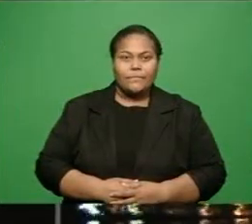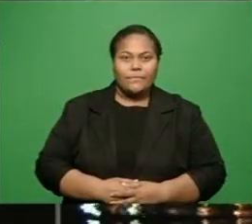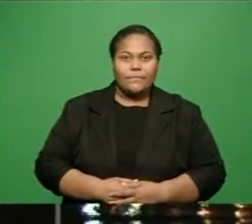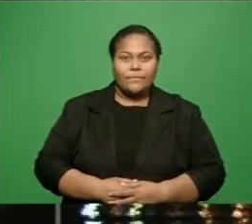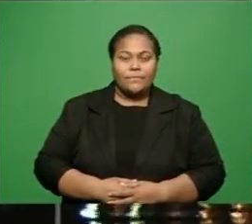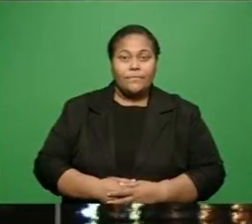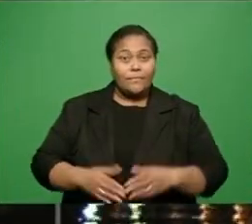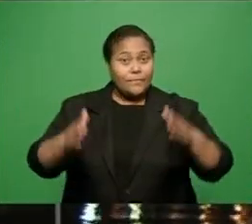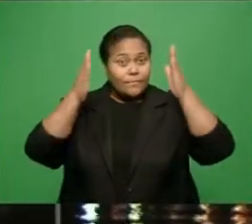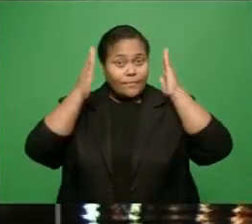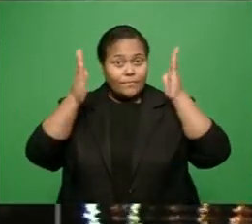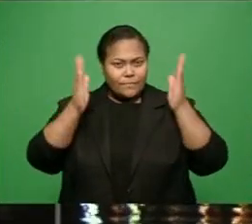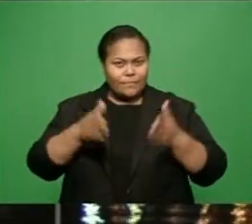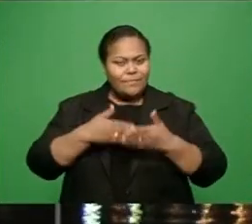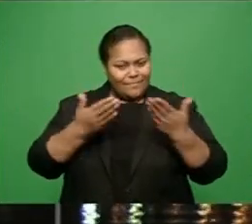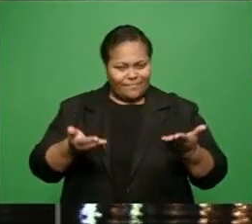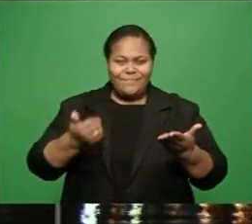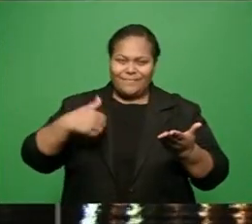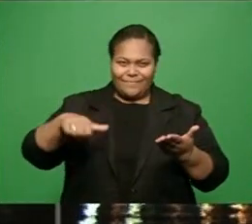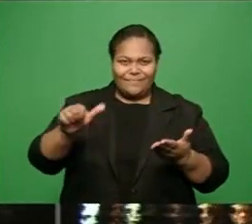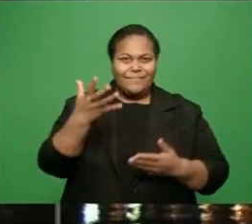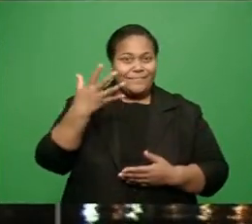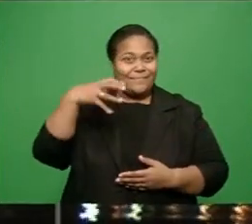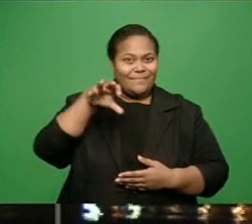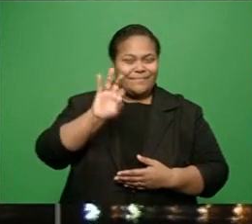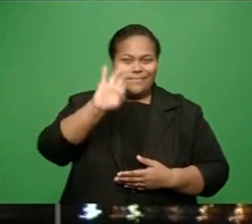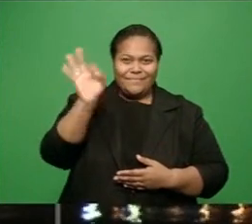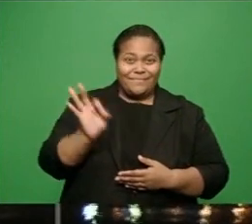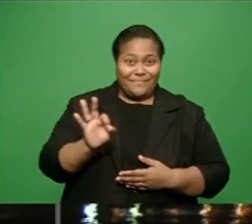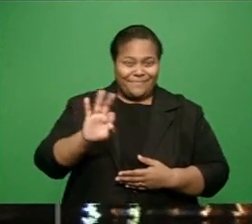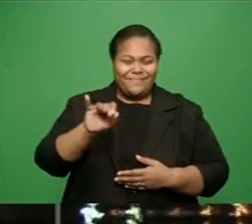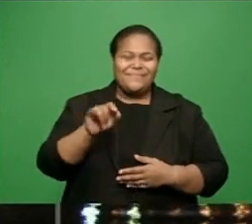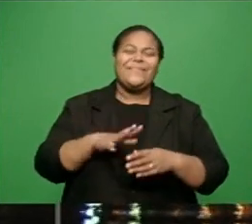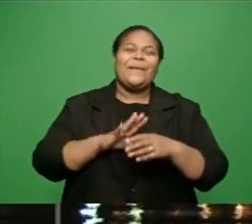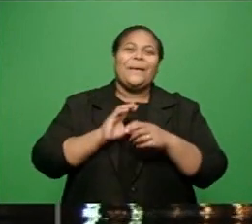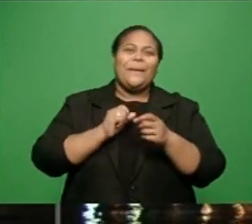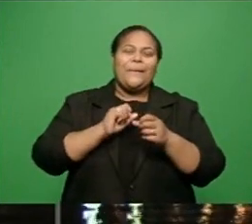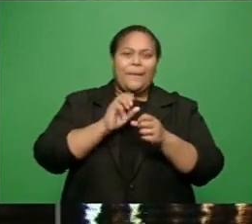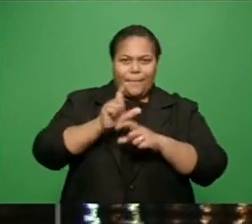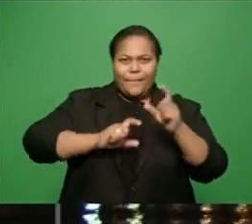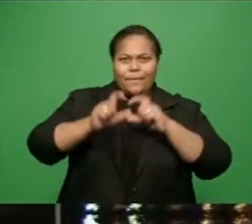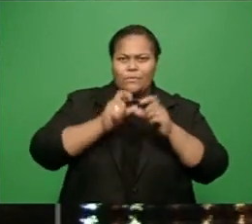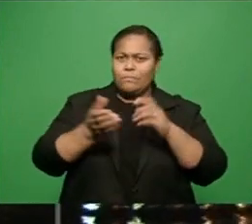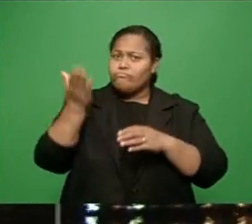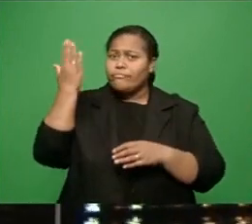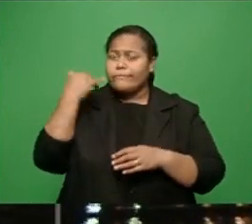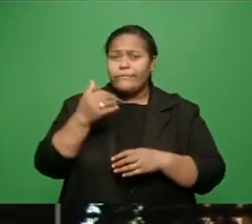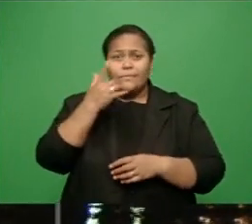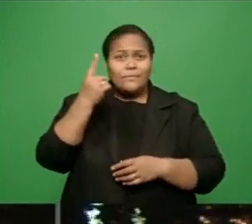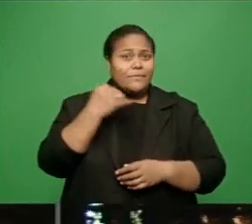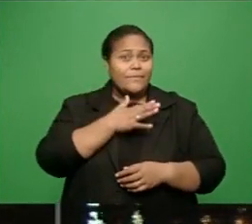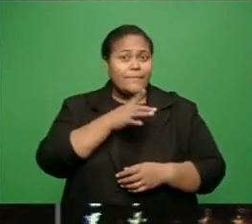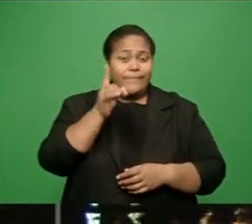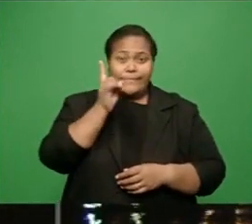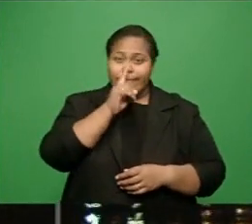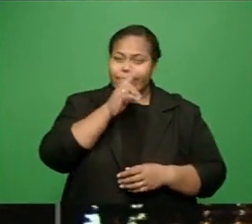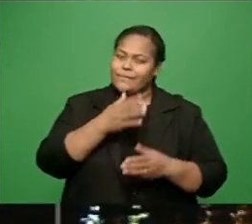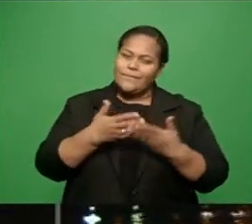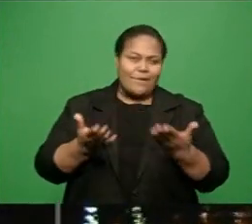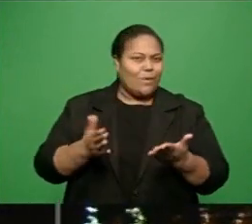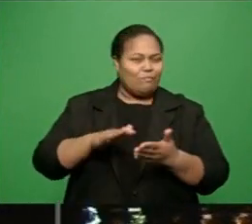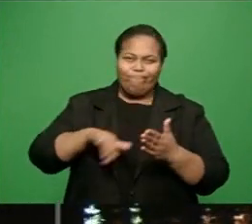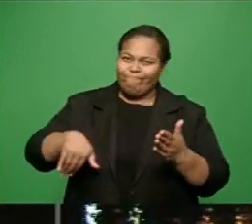Places of worship are now allowed 50% capacity as opposed to the previous limit of 100 people. Minister for Health Dr.